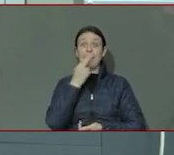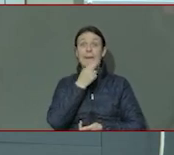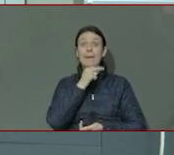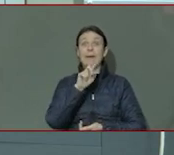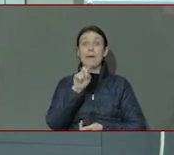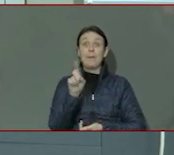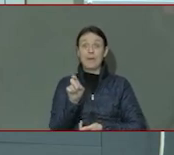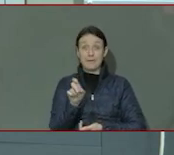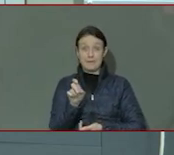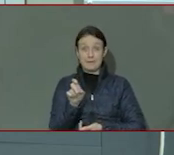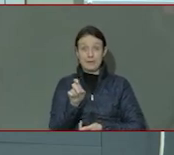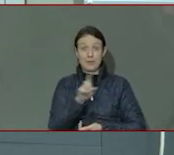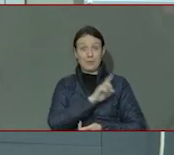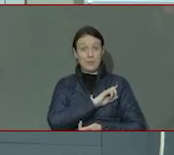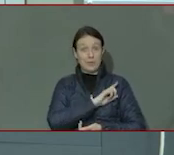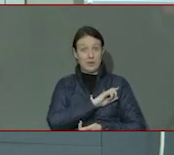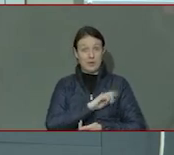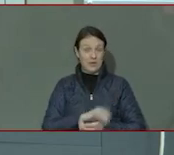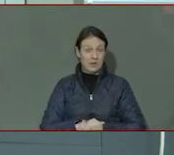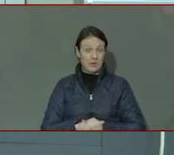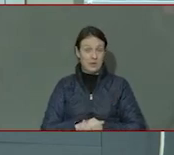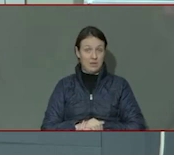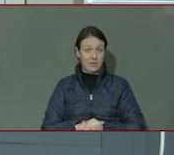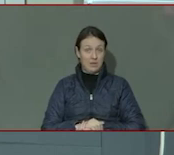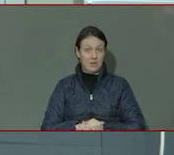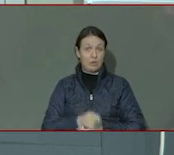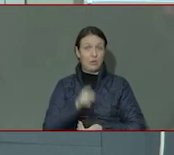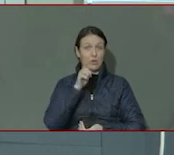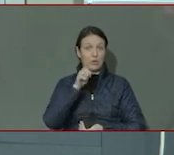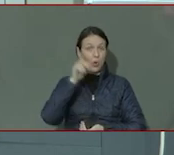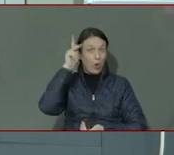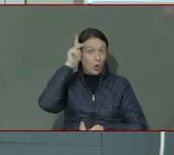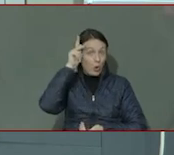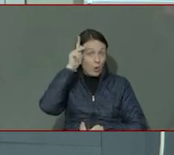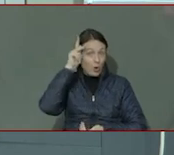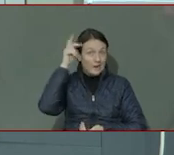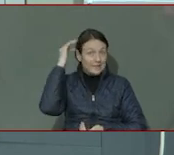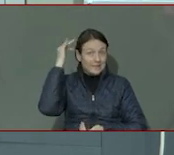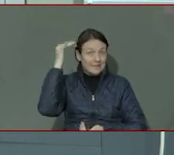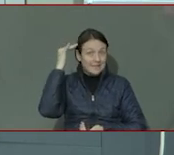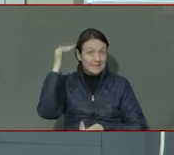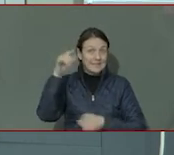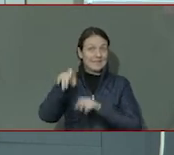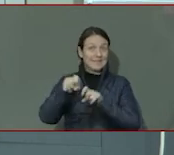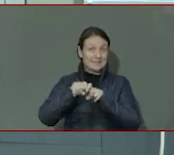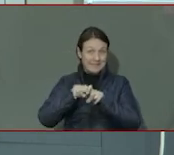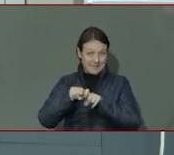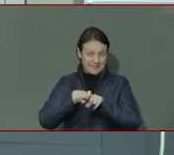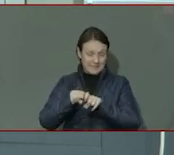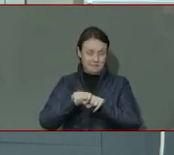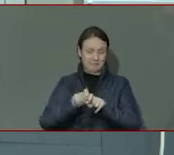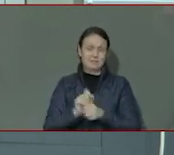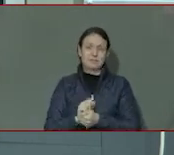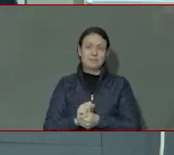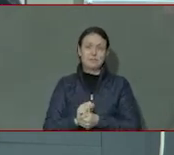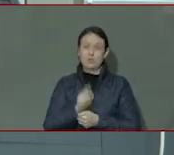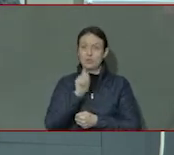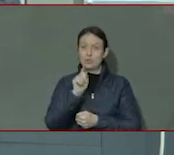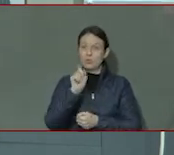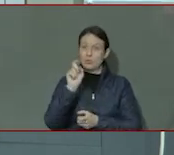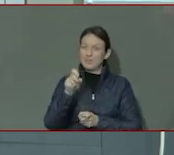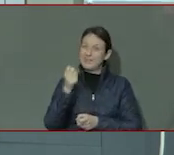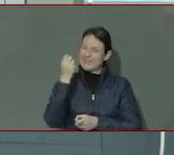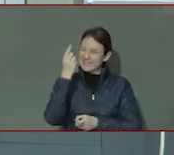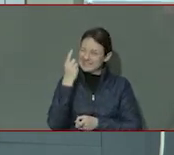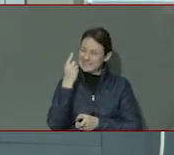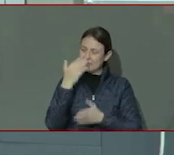it really, first of all, tests your knowledge. Okay. So first of all, it tests whether or not you understand the